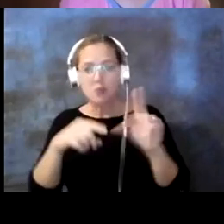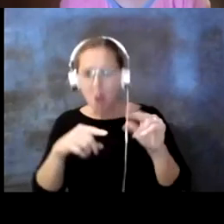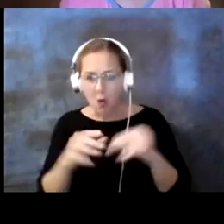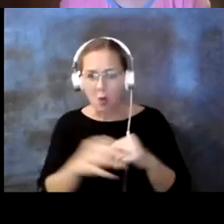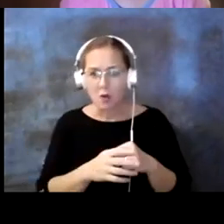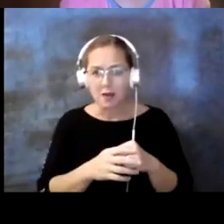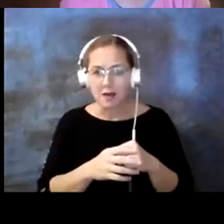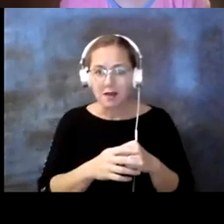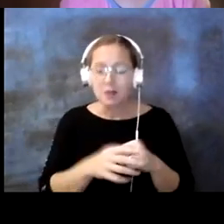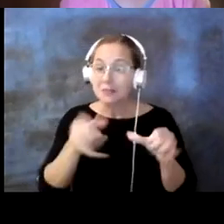discover. But